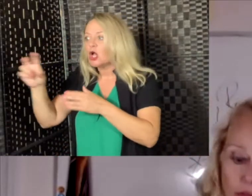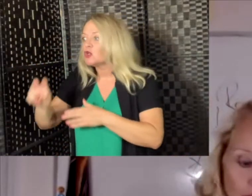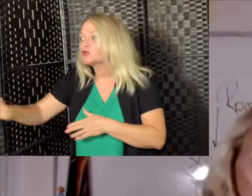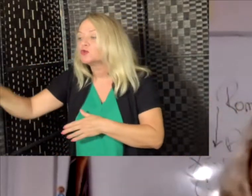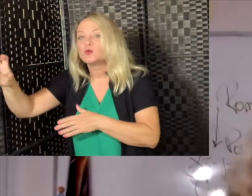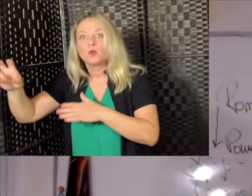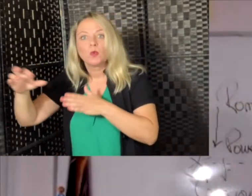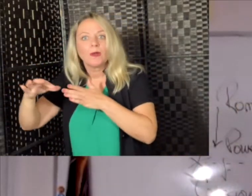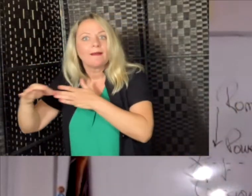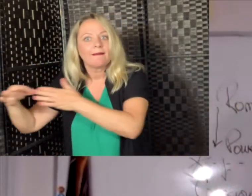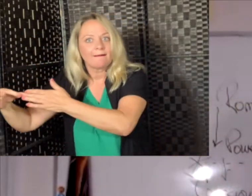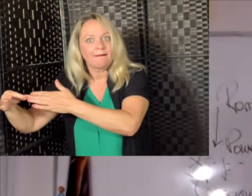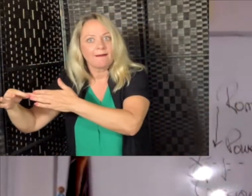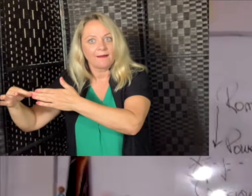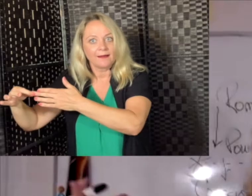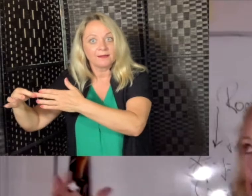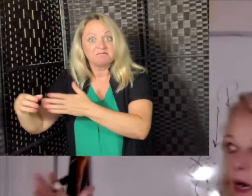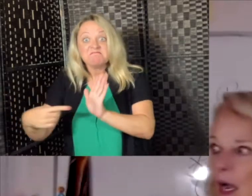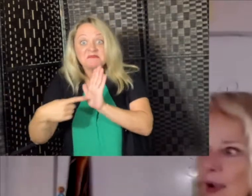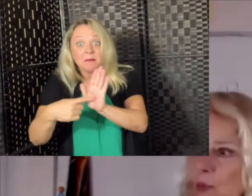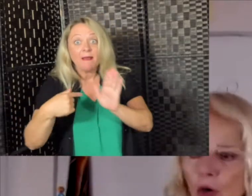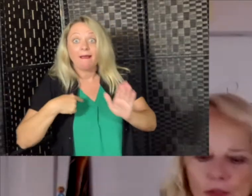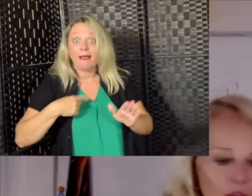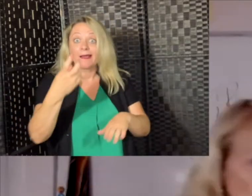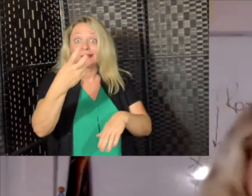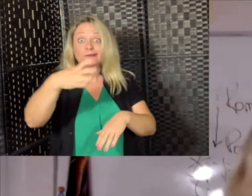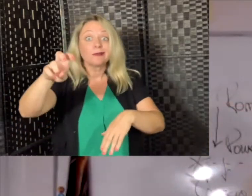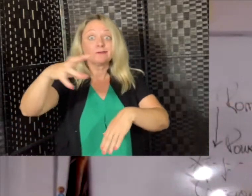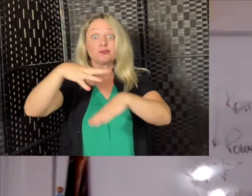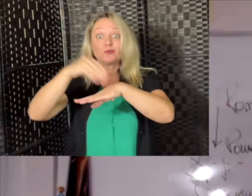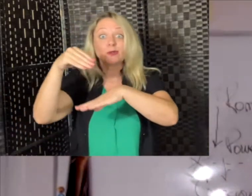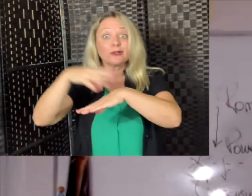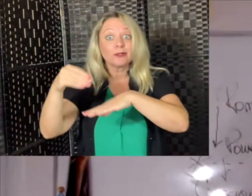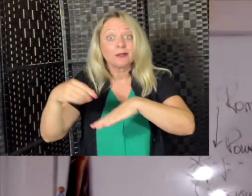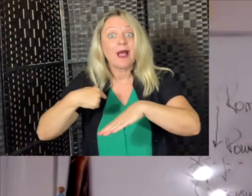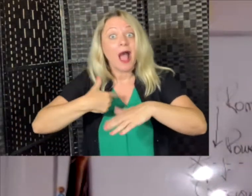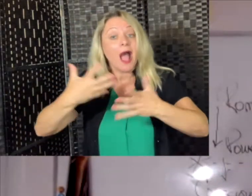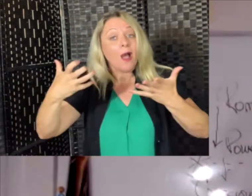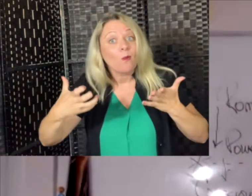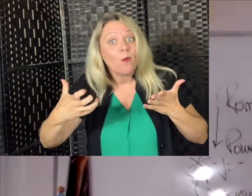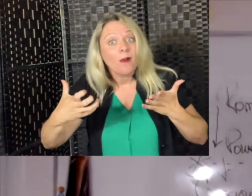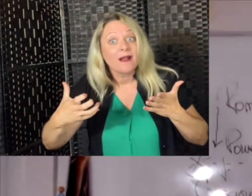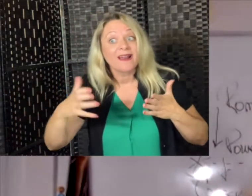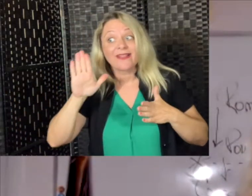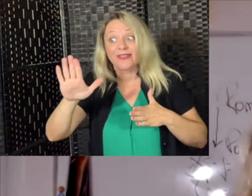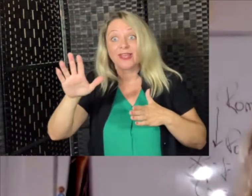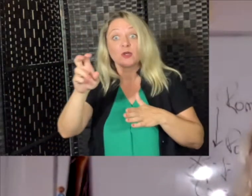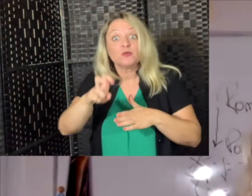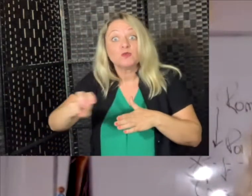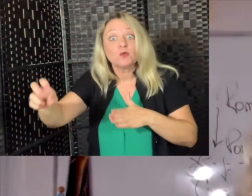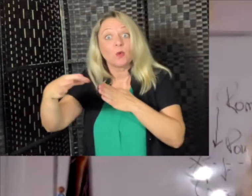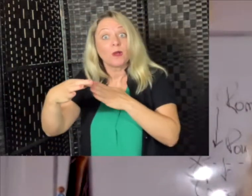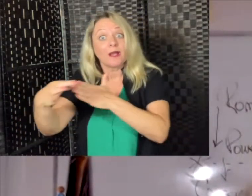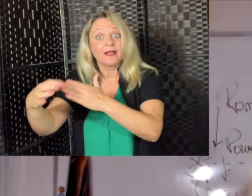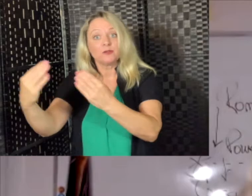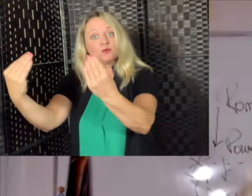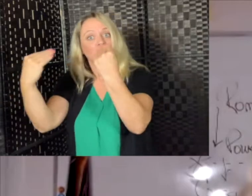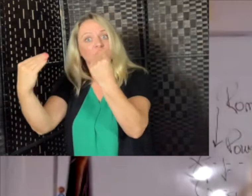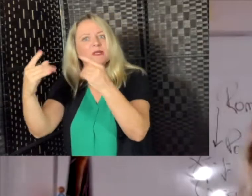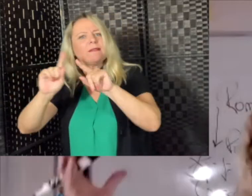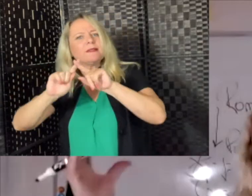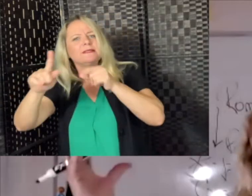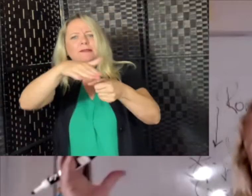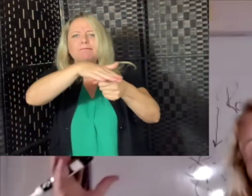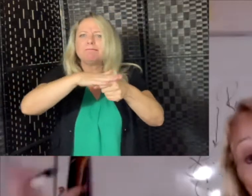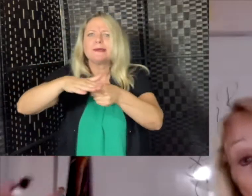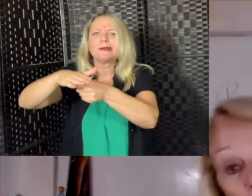travel to Switzerland, I want the tour guide of Switzerland to tell me all the neighborhoods. I don't want to go saying I